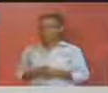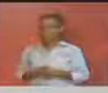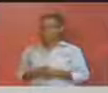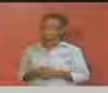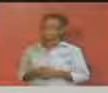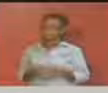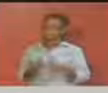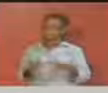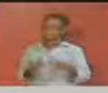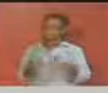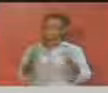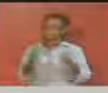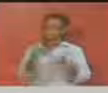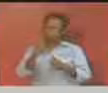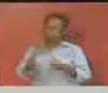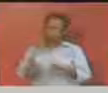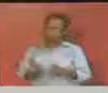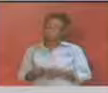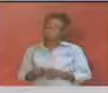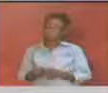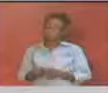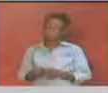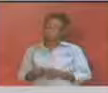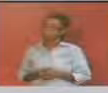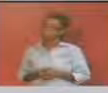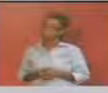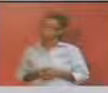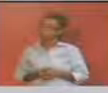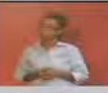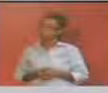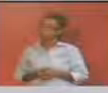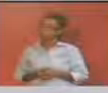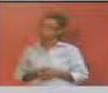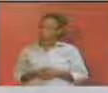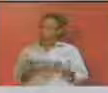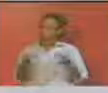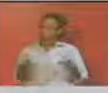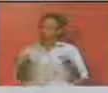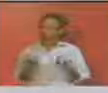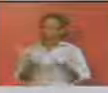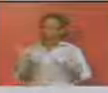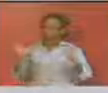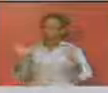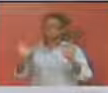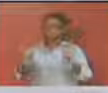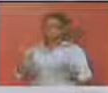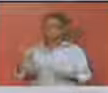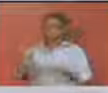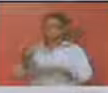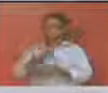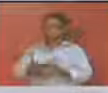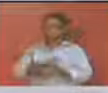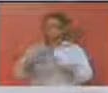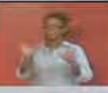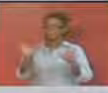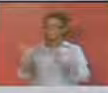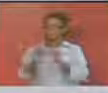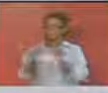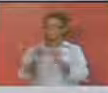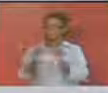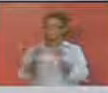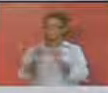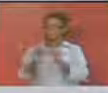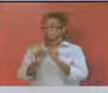very well put, Kim. Thank you very much, Minister. We have come to the end of today's media conference. And